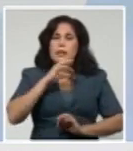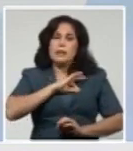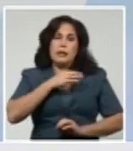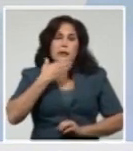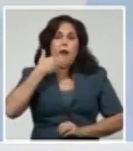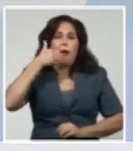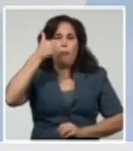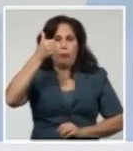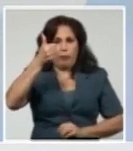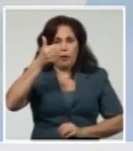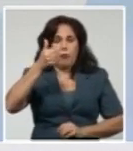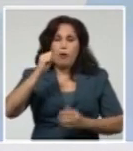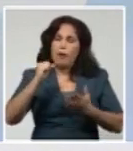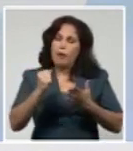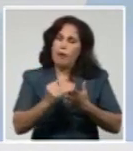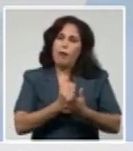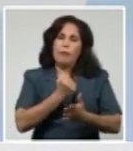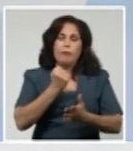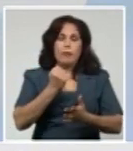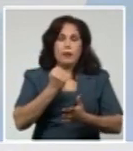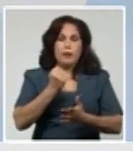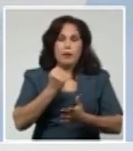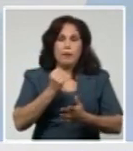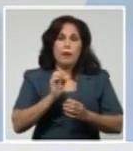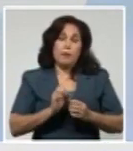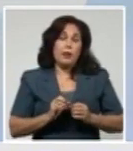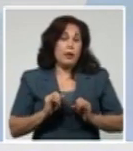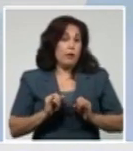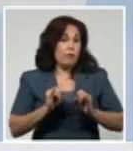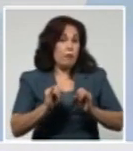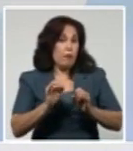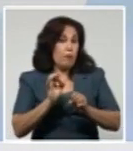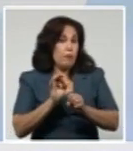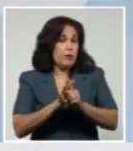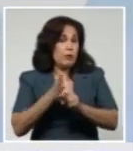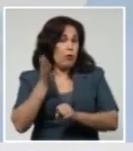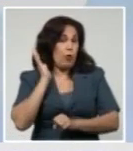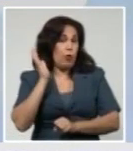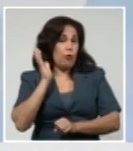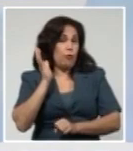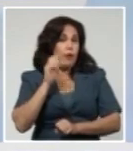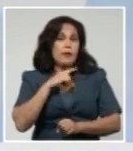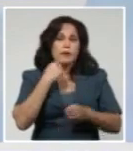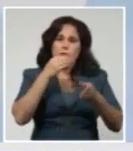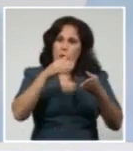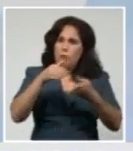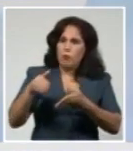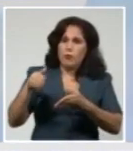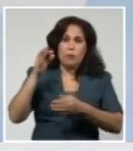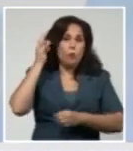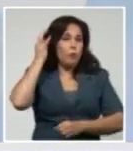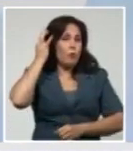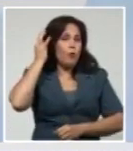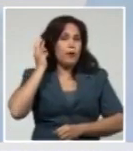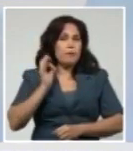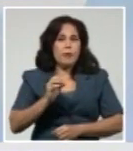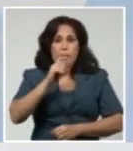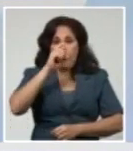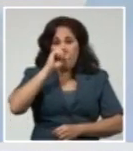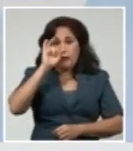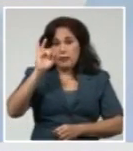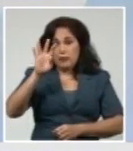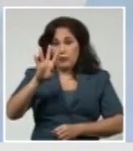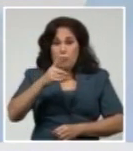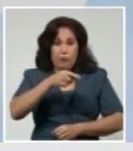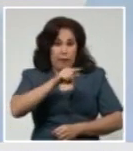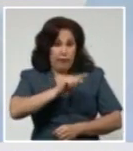98.3%, are clinically stable. Yesterday, as we reported at the beginning of this briefing, one person died as a